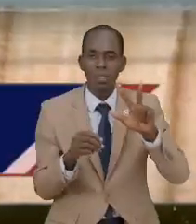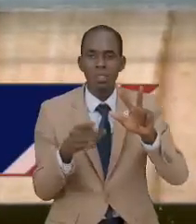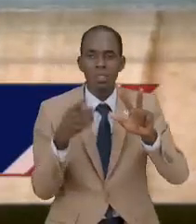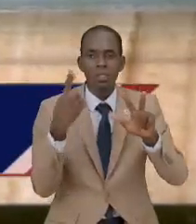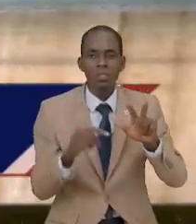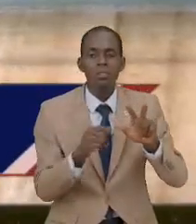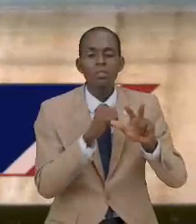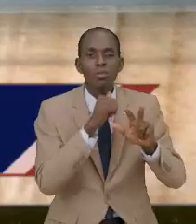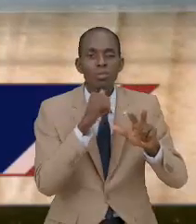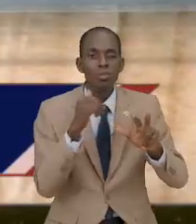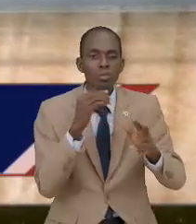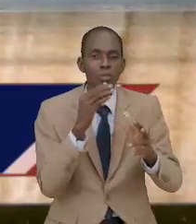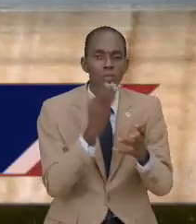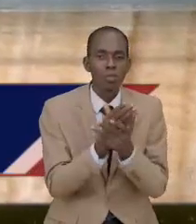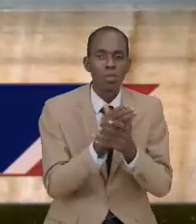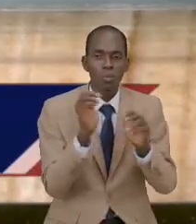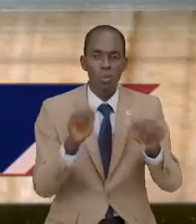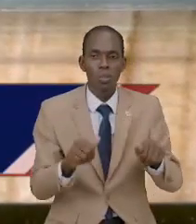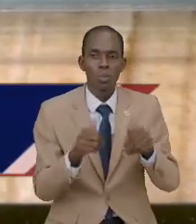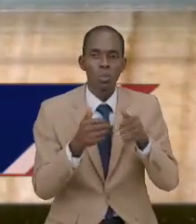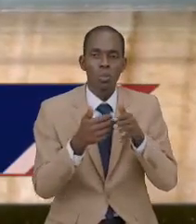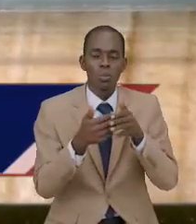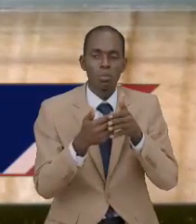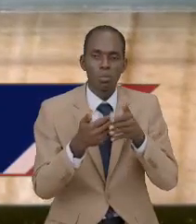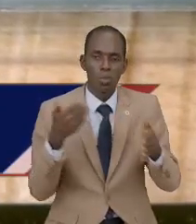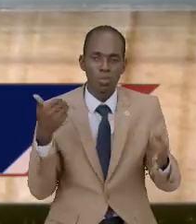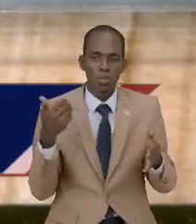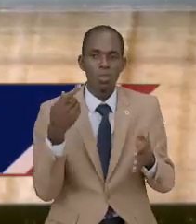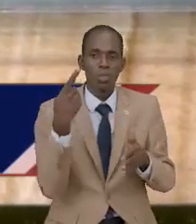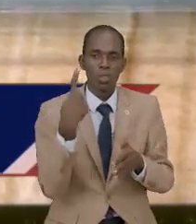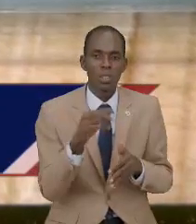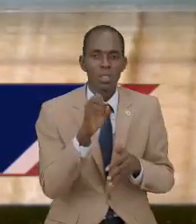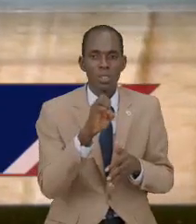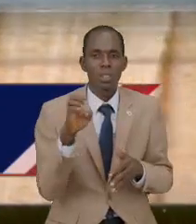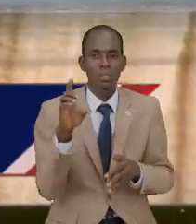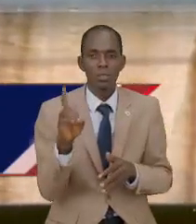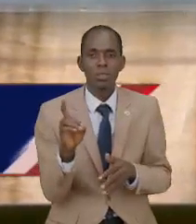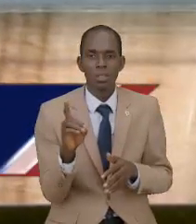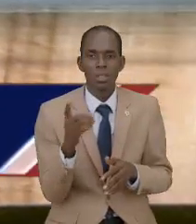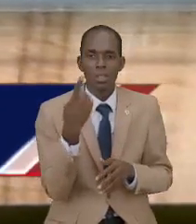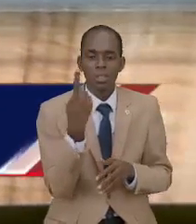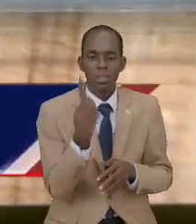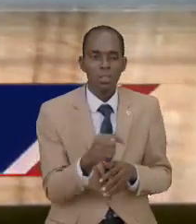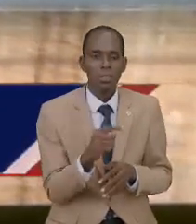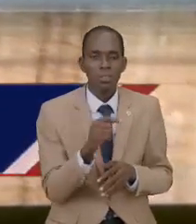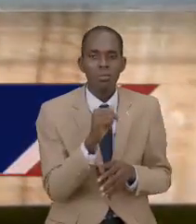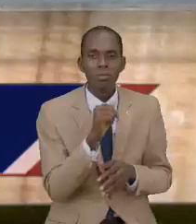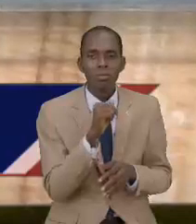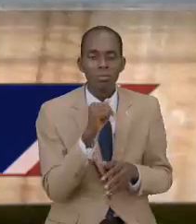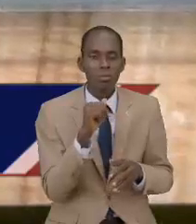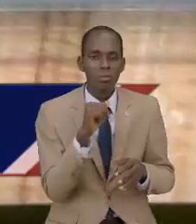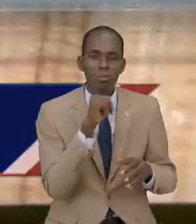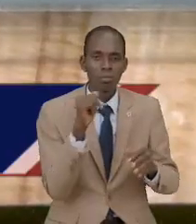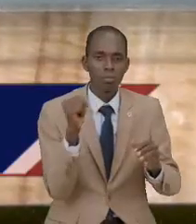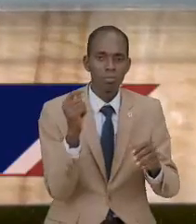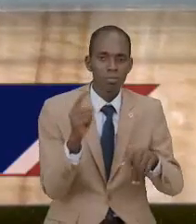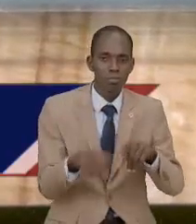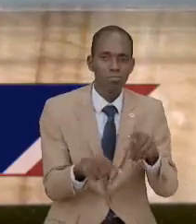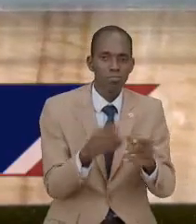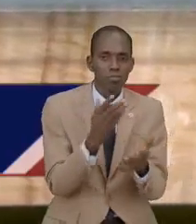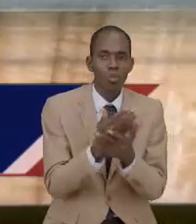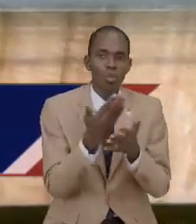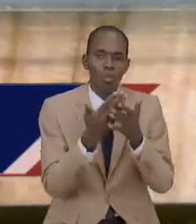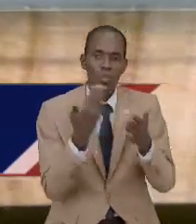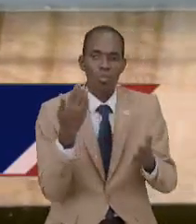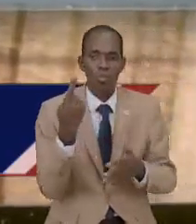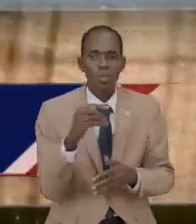interruption before the seed. The interruption before the seed. Before the